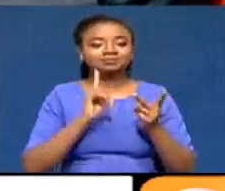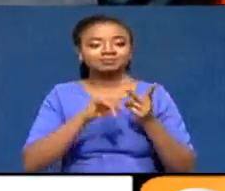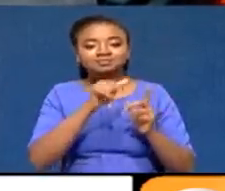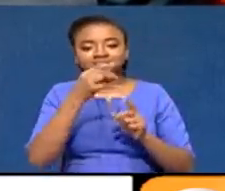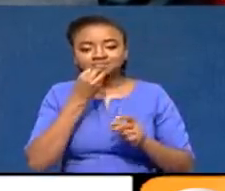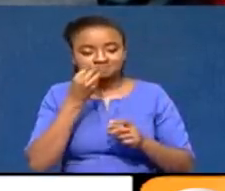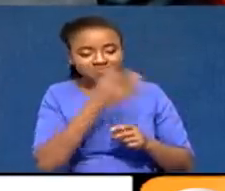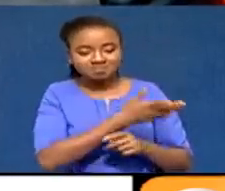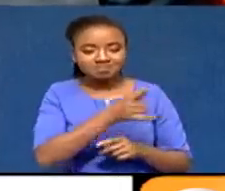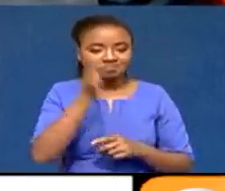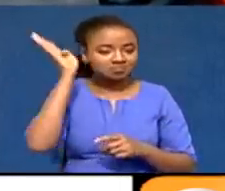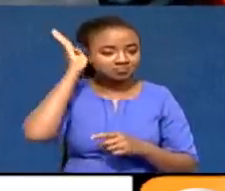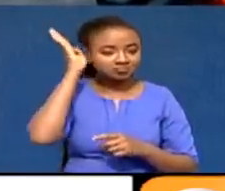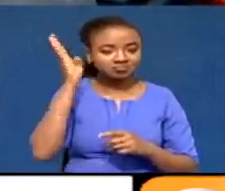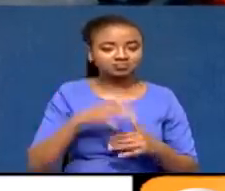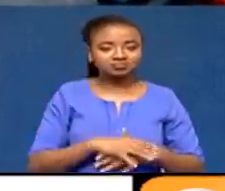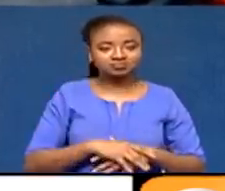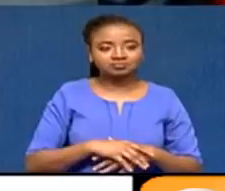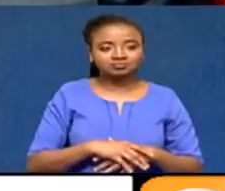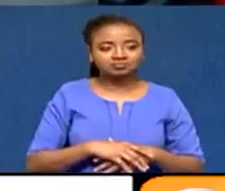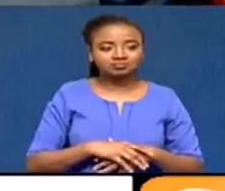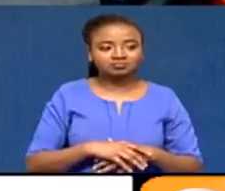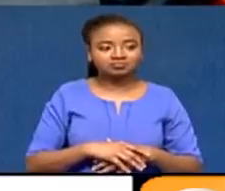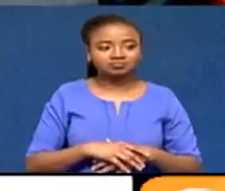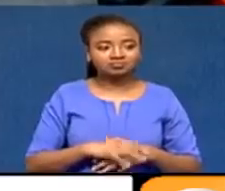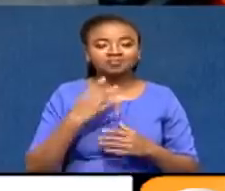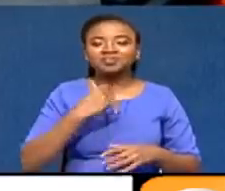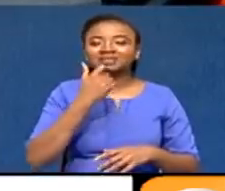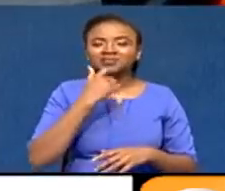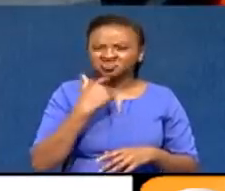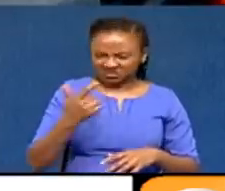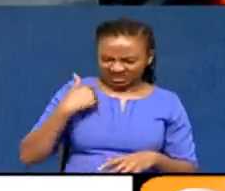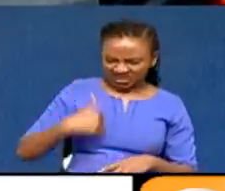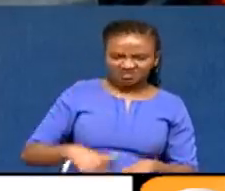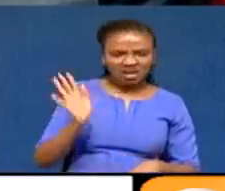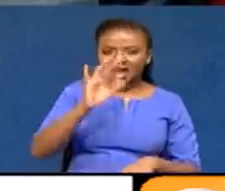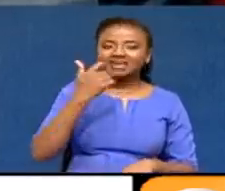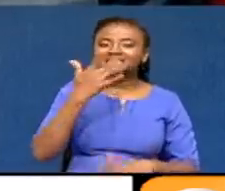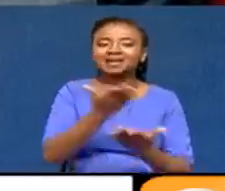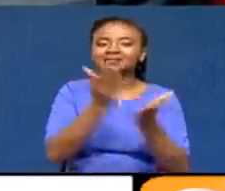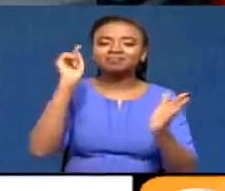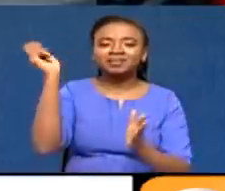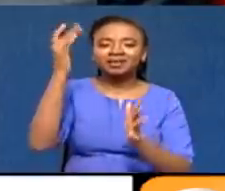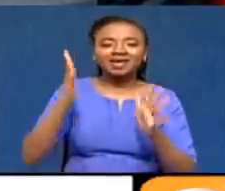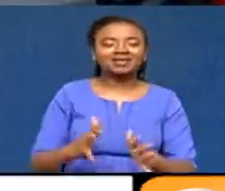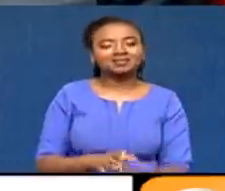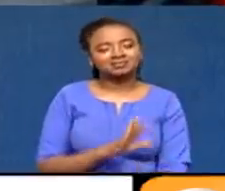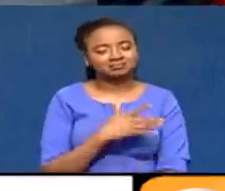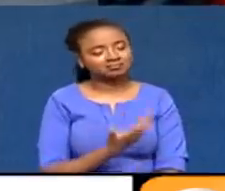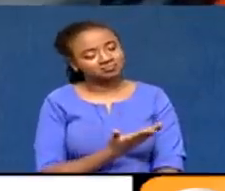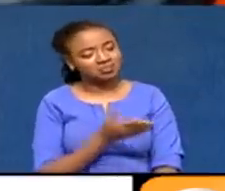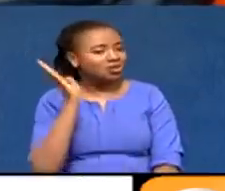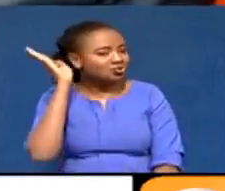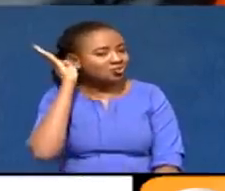Duale about, you know, things people don't tell me, tell the people of Kenya, please. We are live